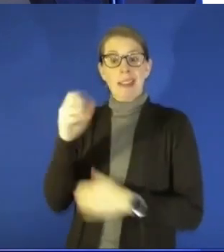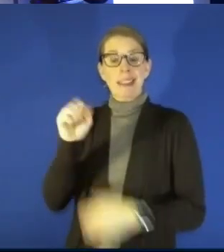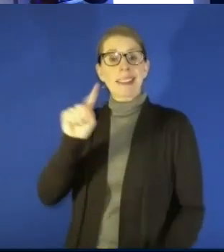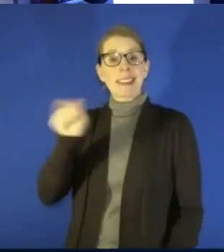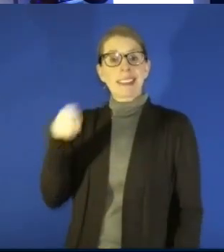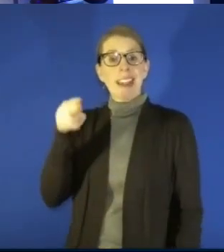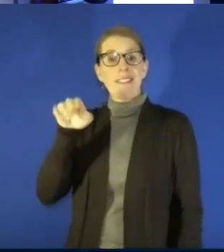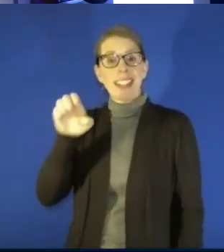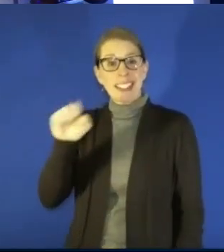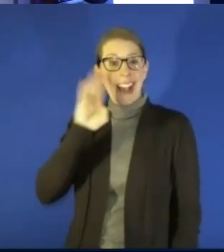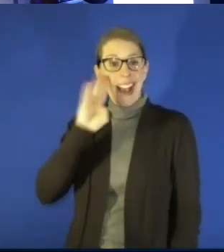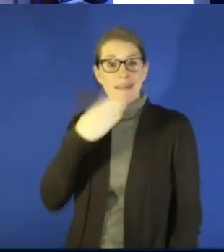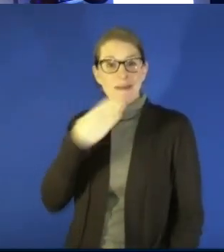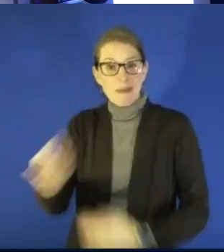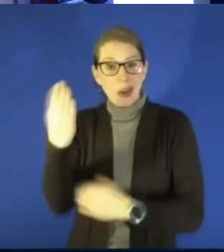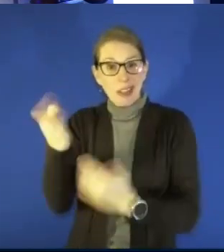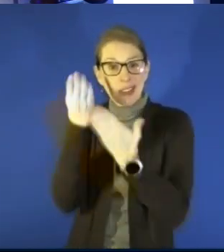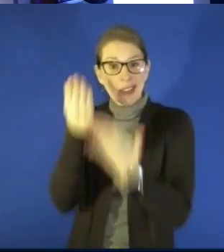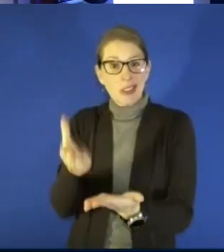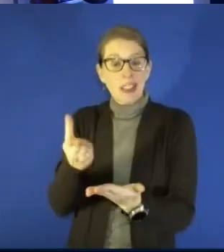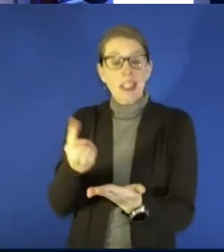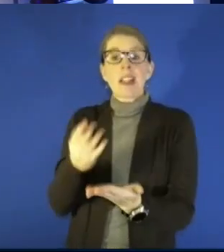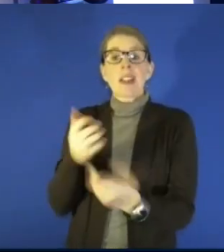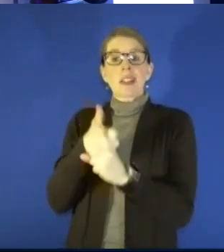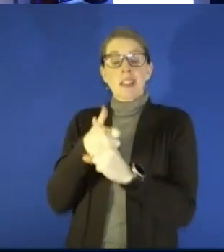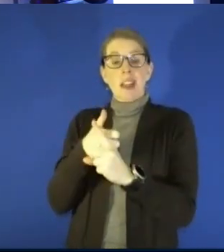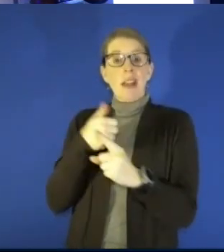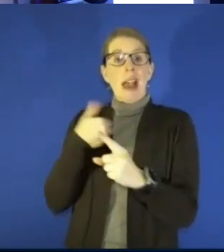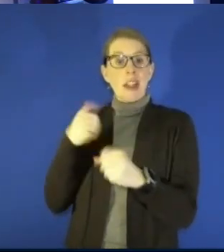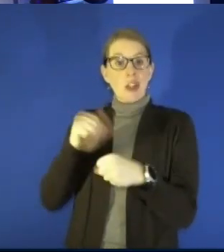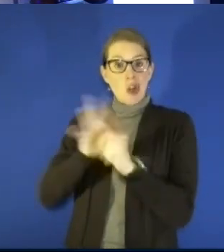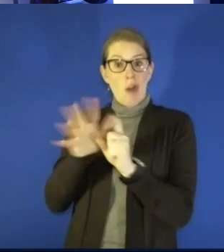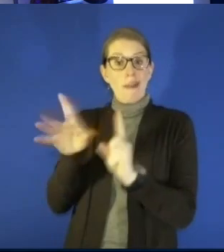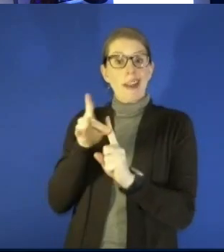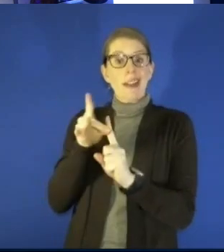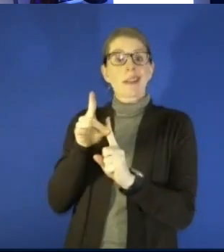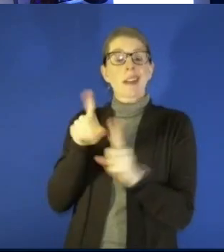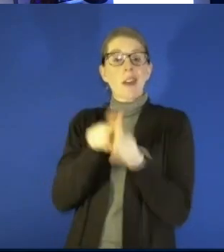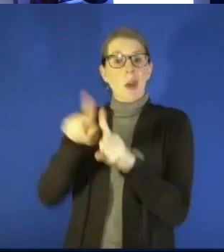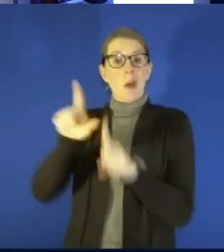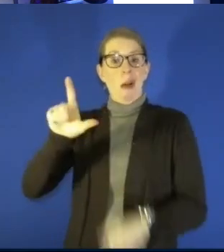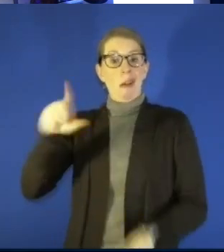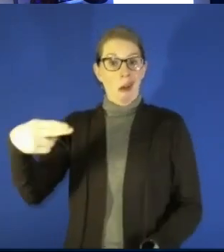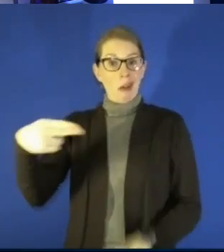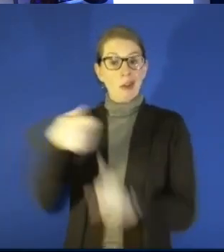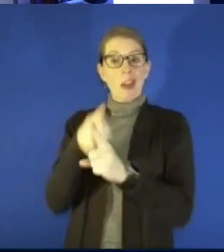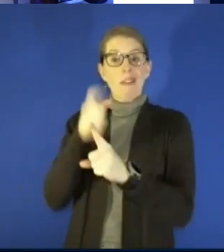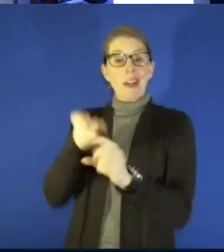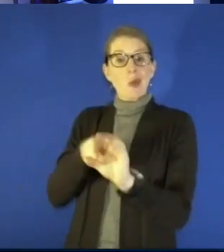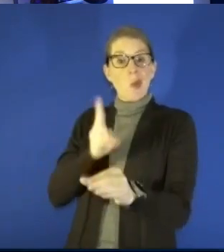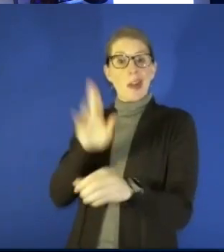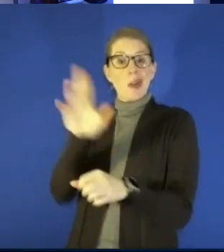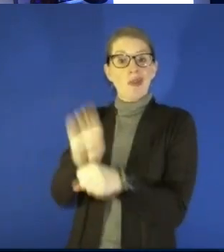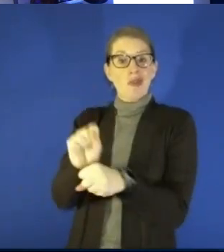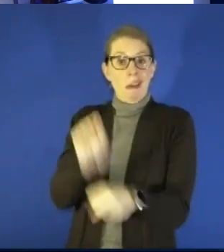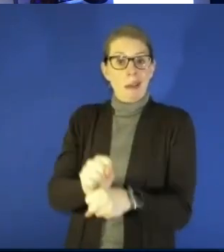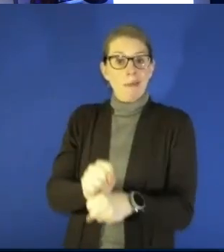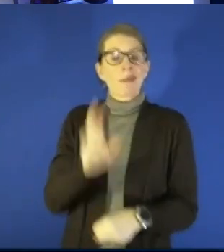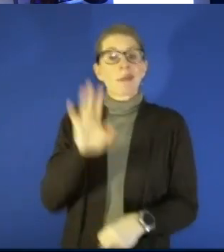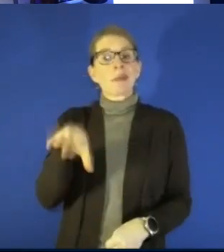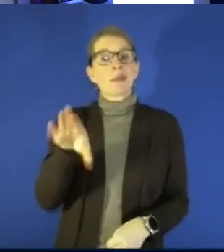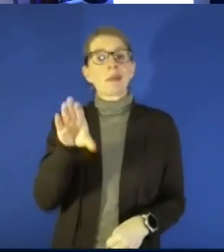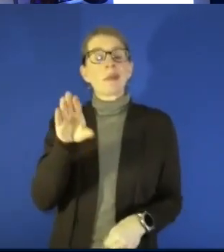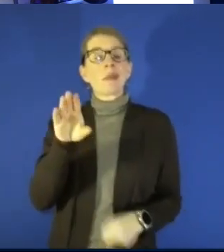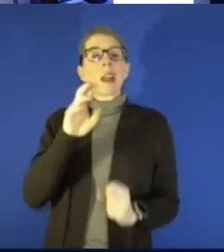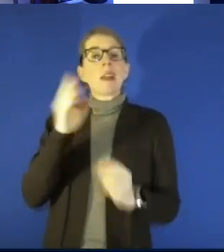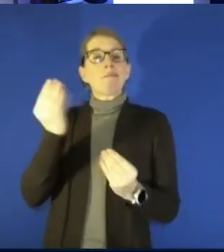you. You had COVID, you have long haul. We're going to talk all about that, but ultimately you had to quit your job. Tell us when